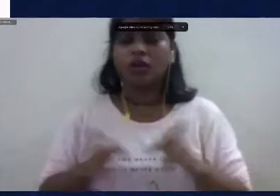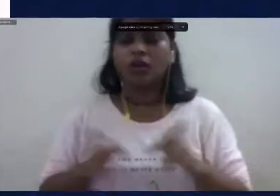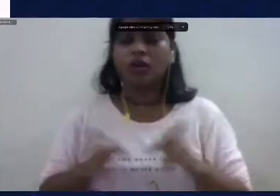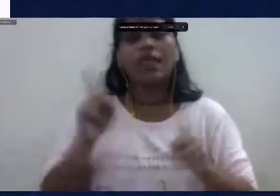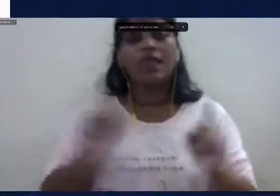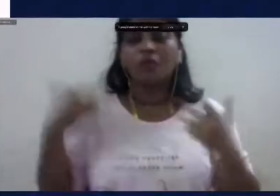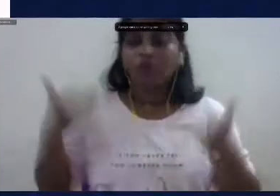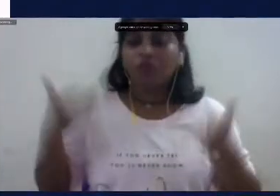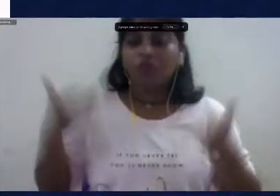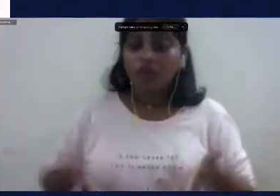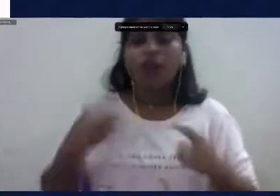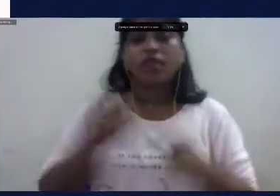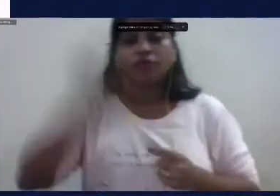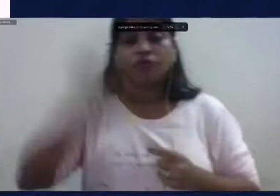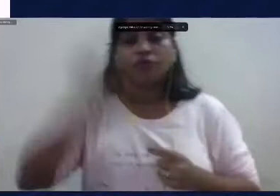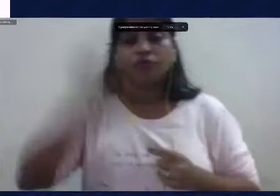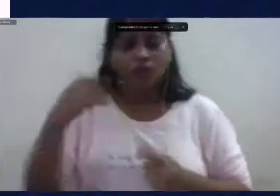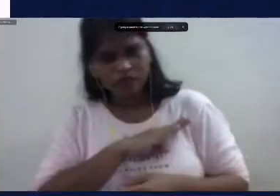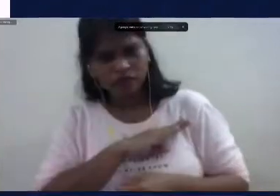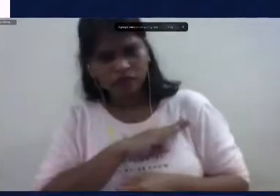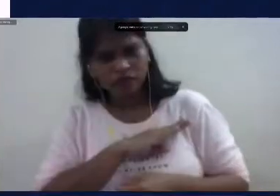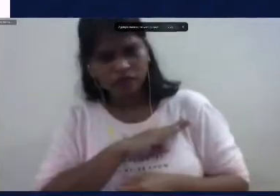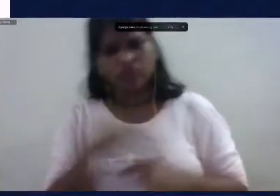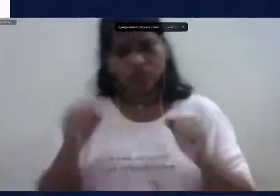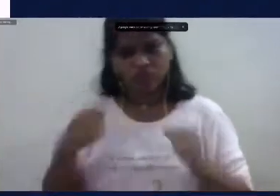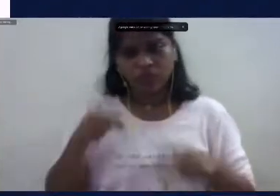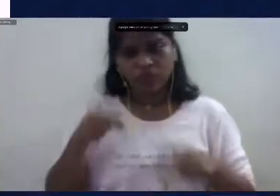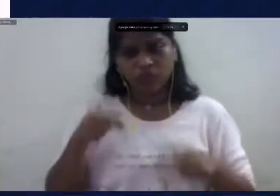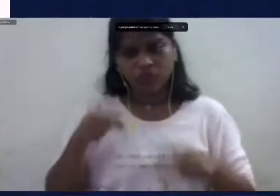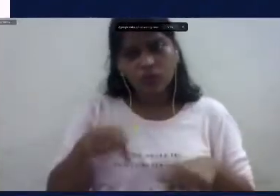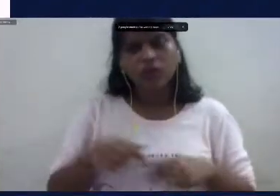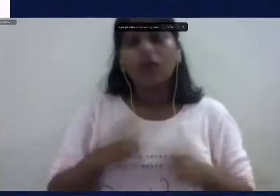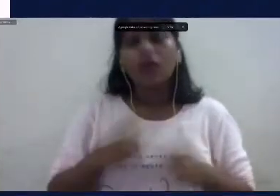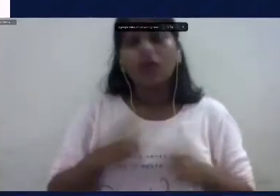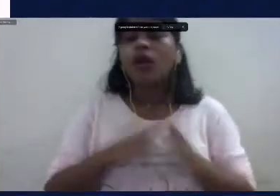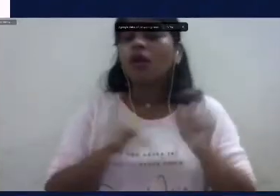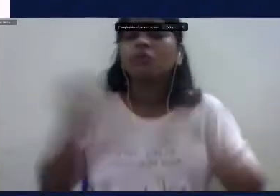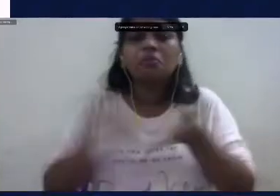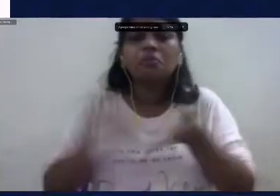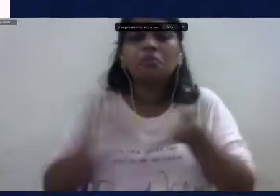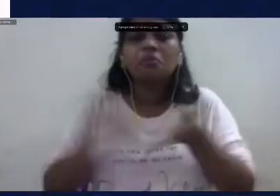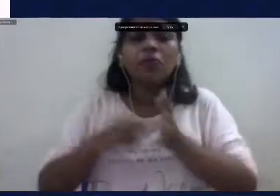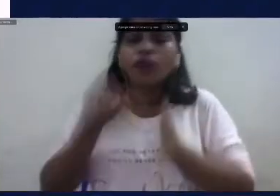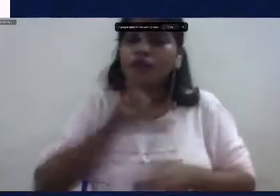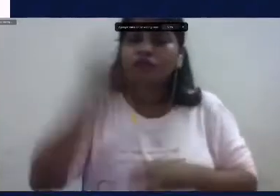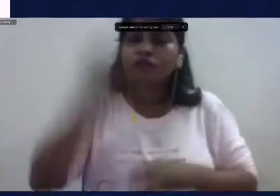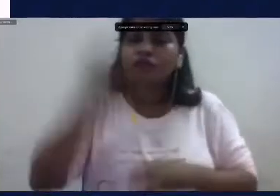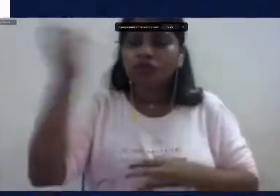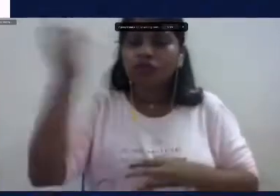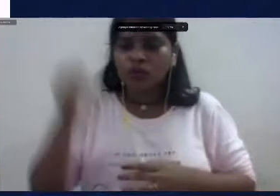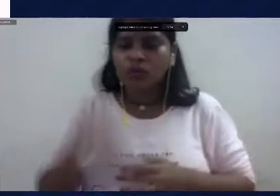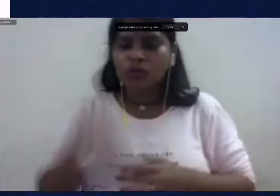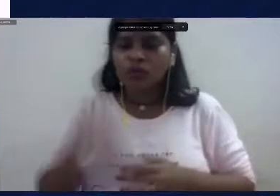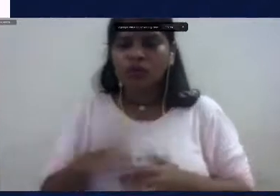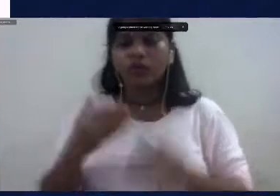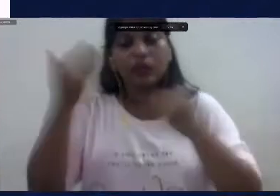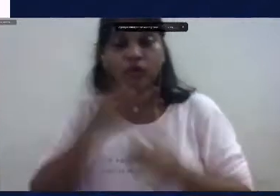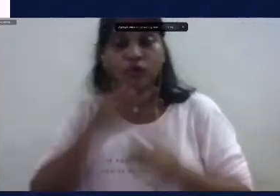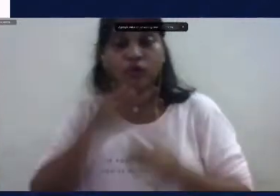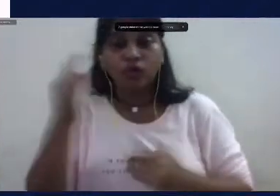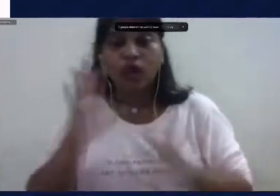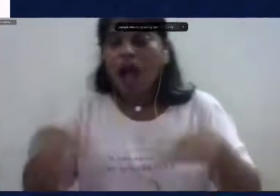are today. Is that future enough for us? It's probably not. It's today. So what does that mean to the future? What does it mean to the near future? How do